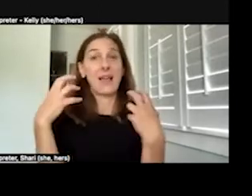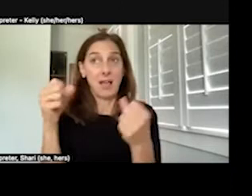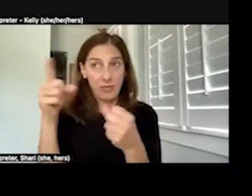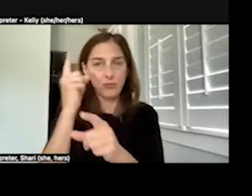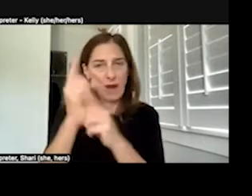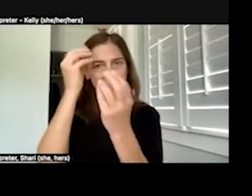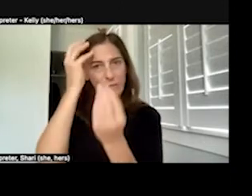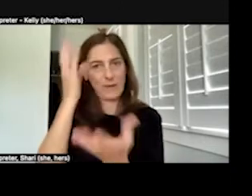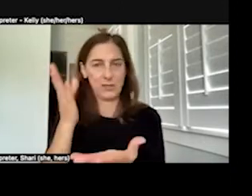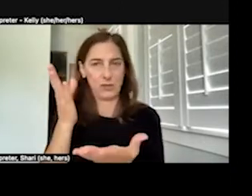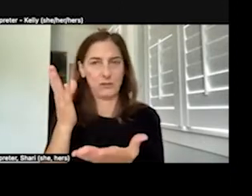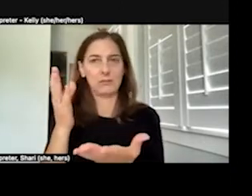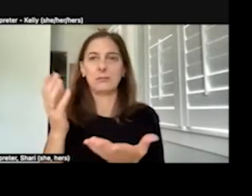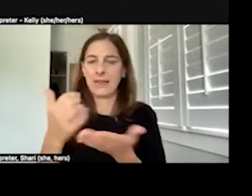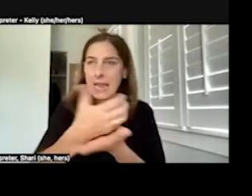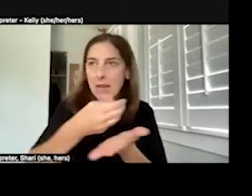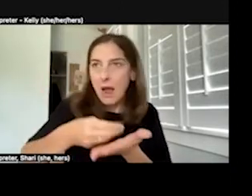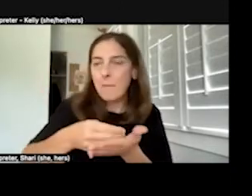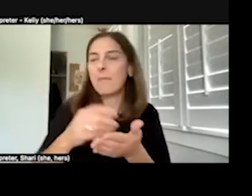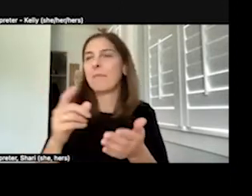correct information.